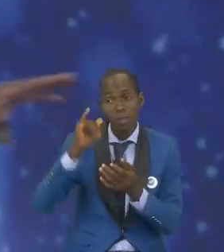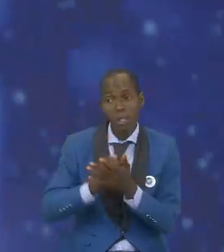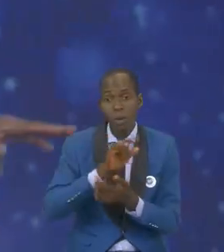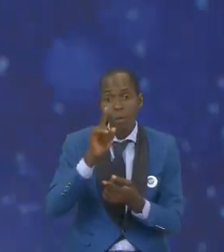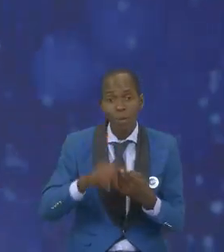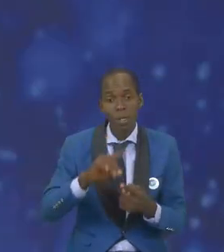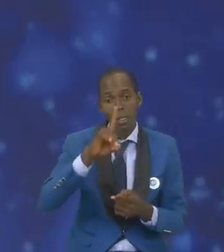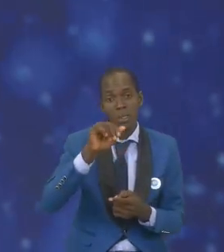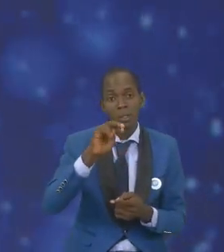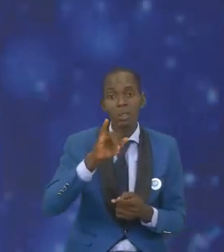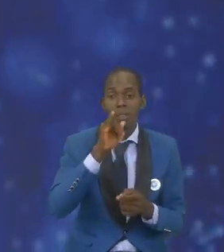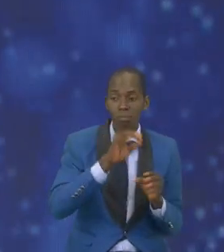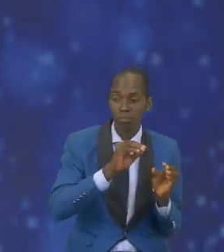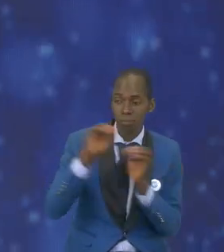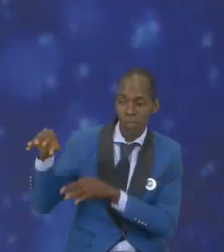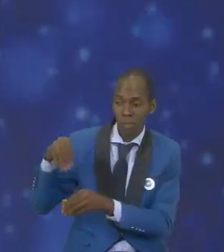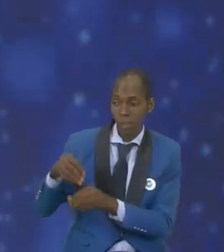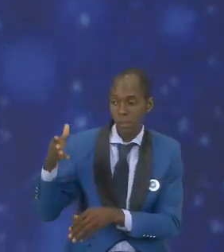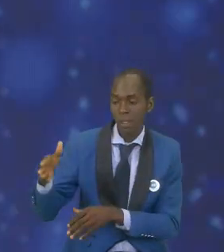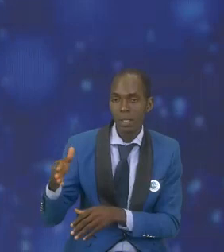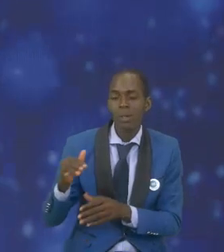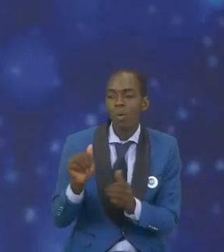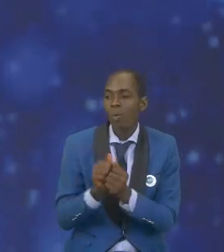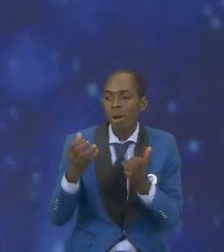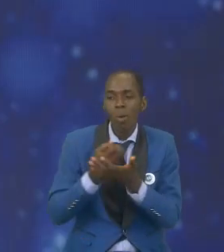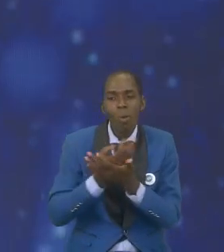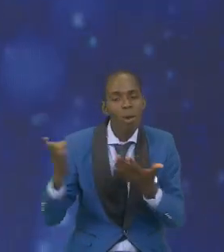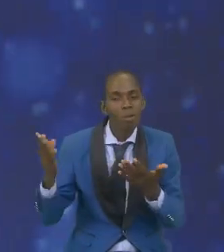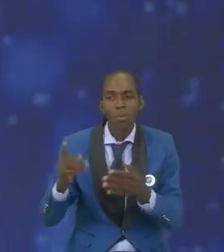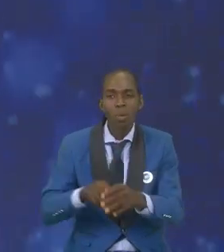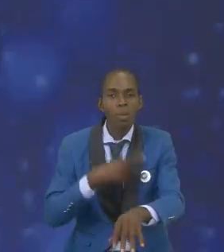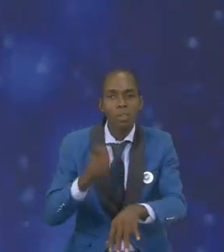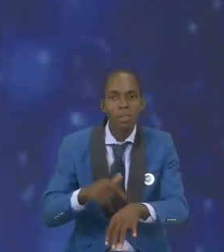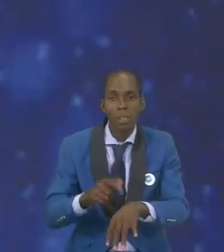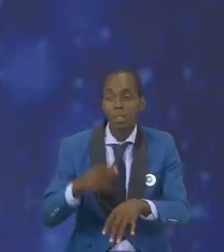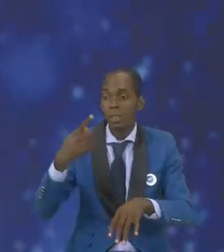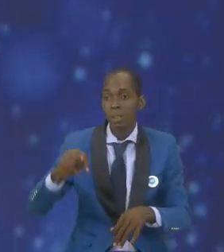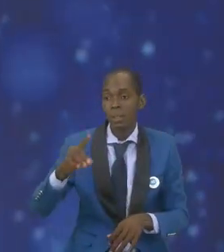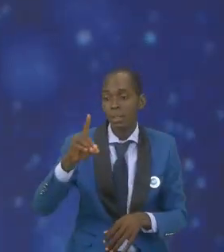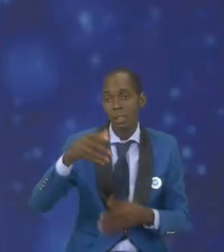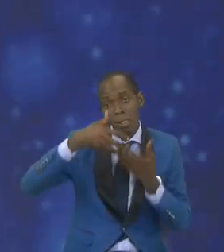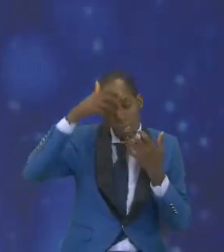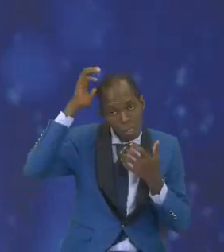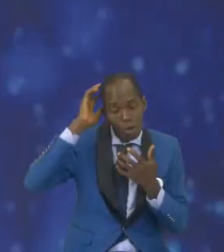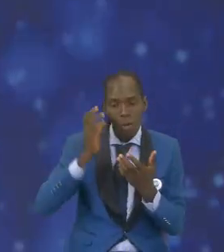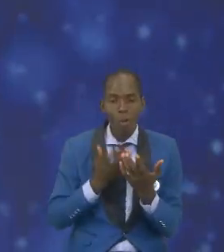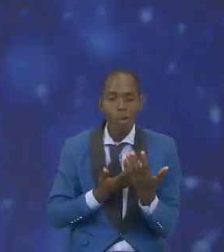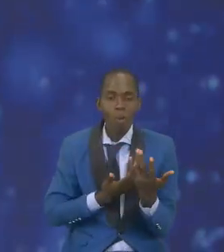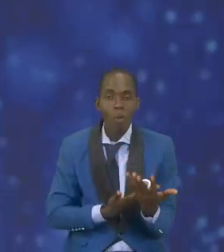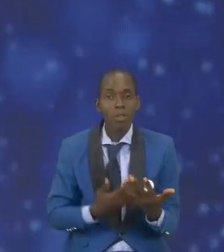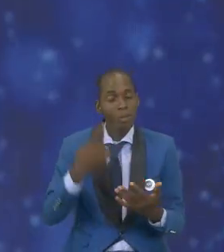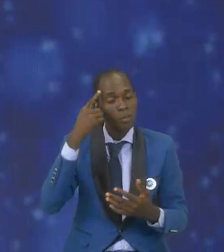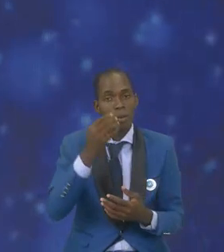without wasting time, those lions looking for immediate food, nourishment, they'll